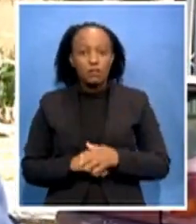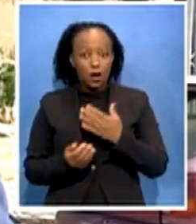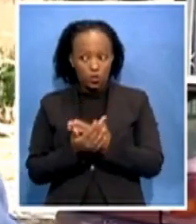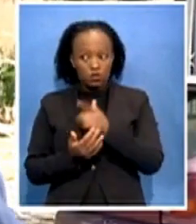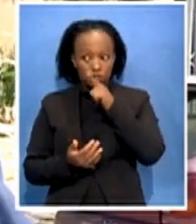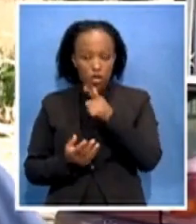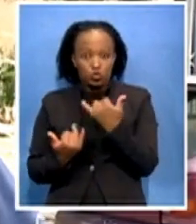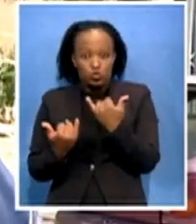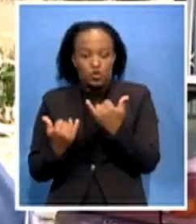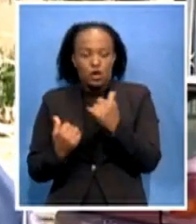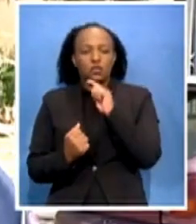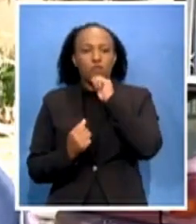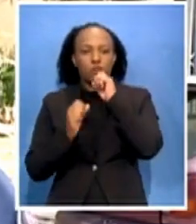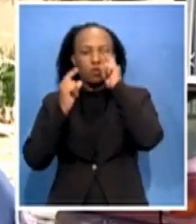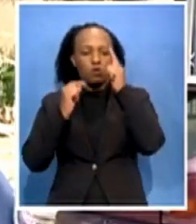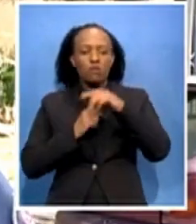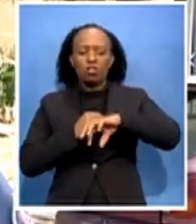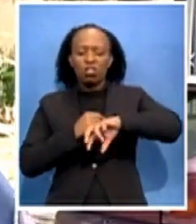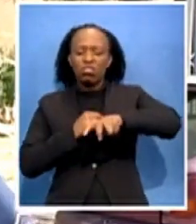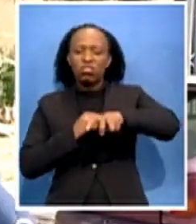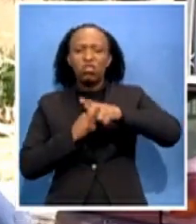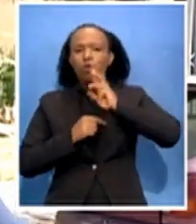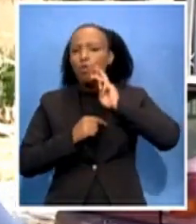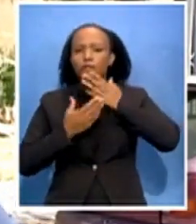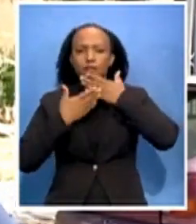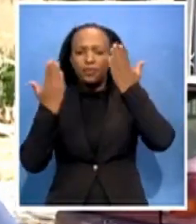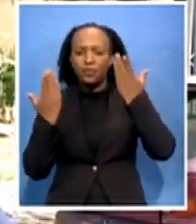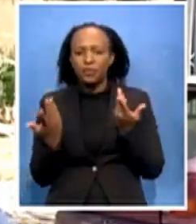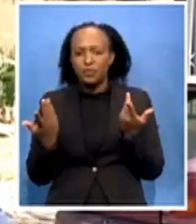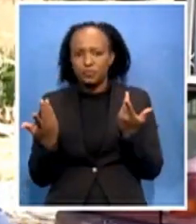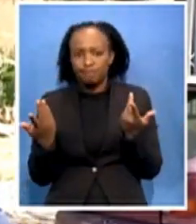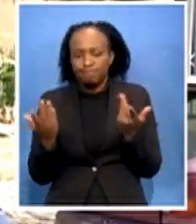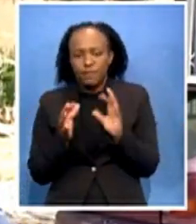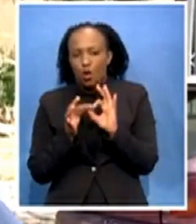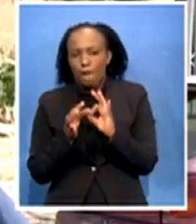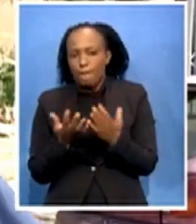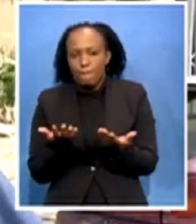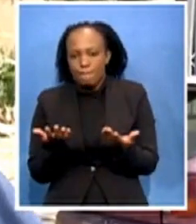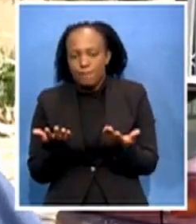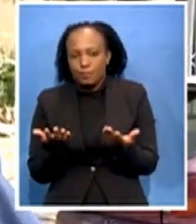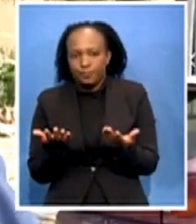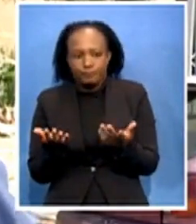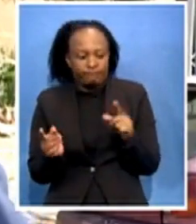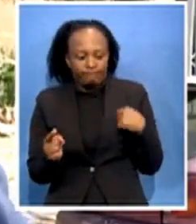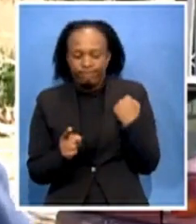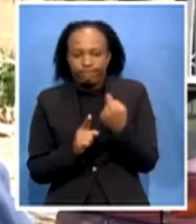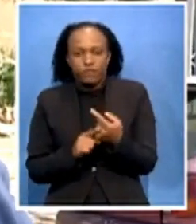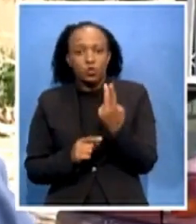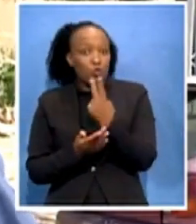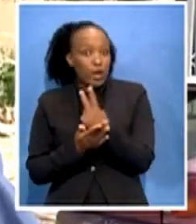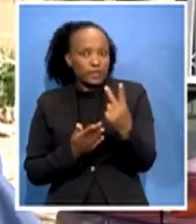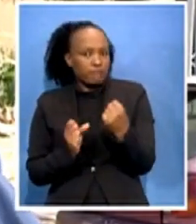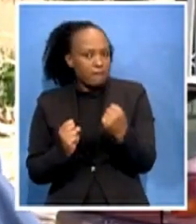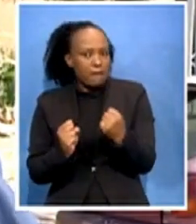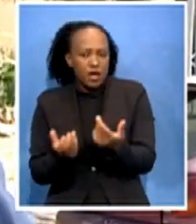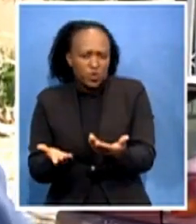water at home, and that has been the case for almost 2 weeks now. And unfortunately also,